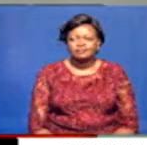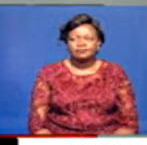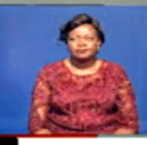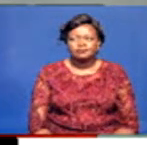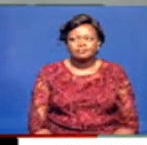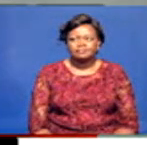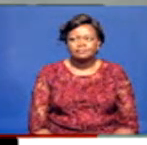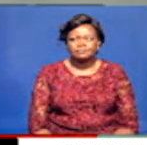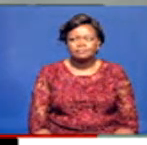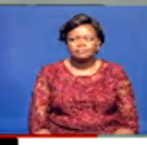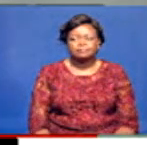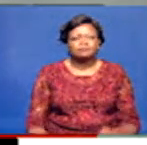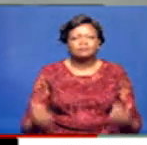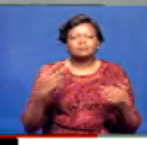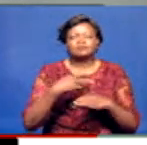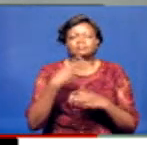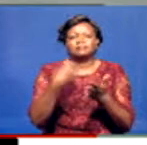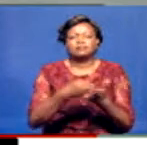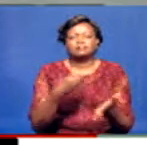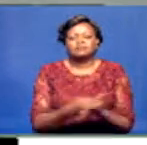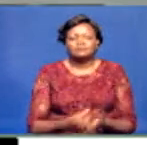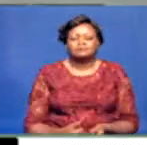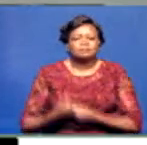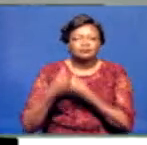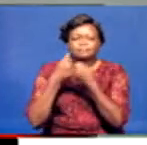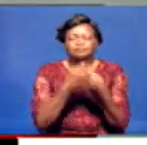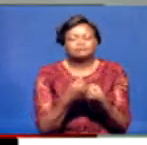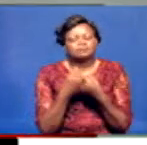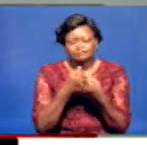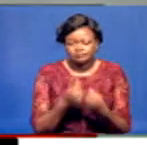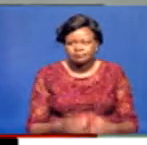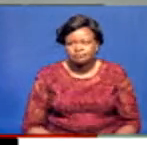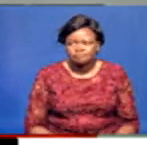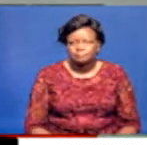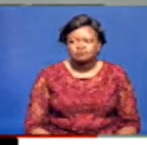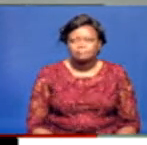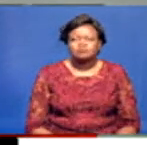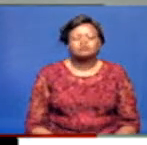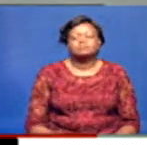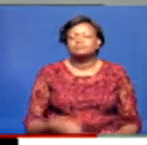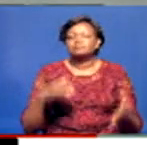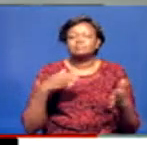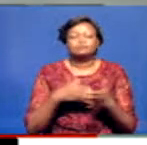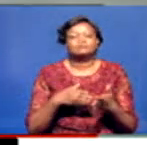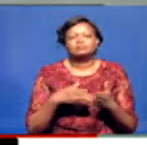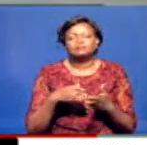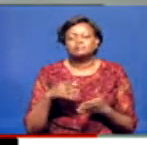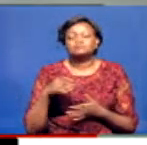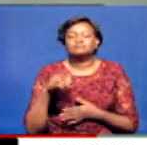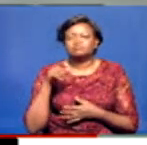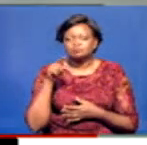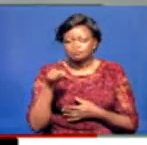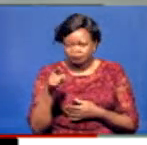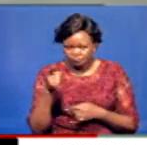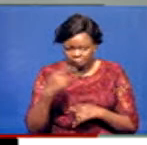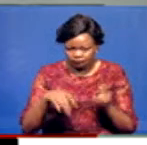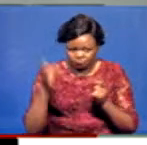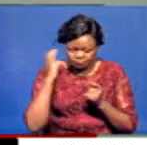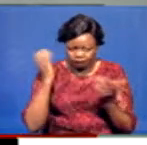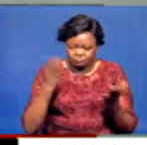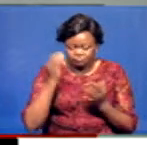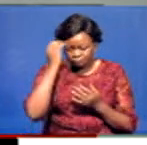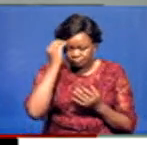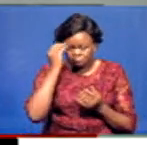After financial constraints derailed Eric Kariuki from college in 2013, where he was studying a course